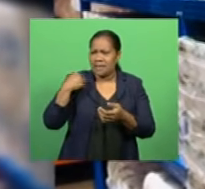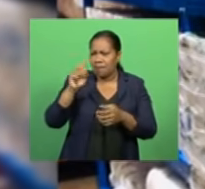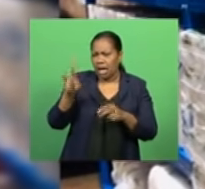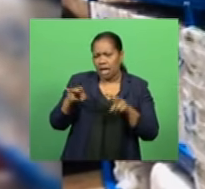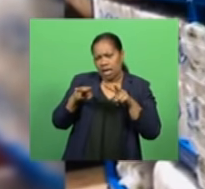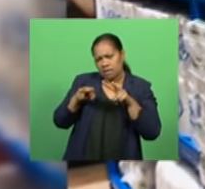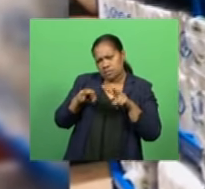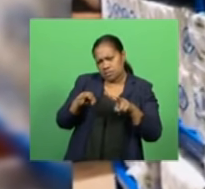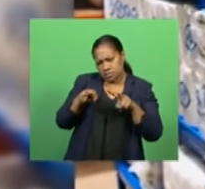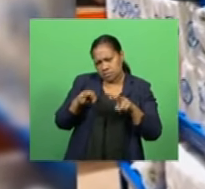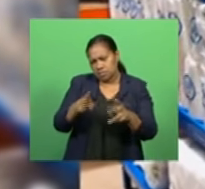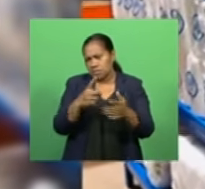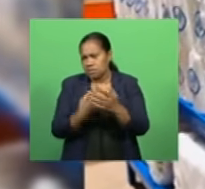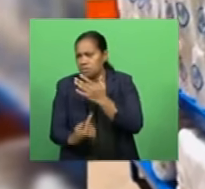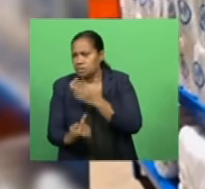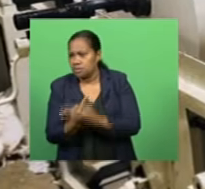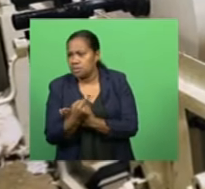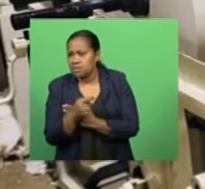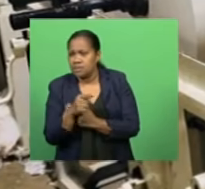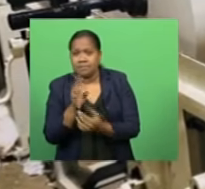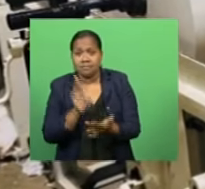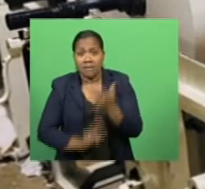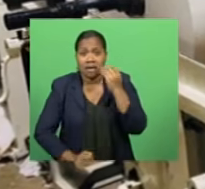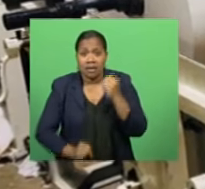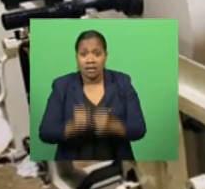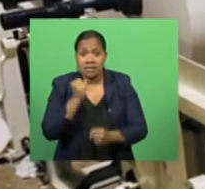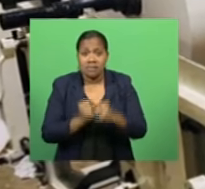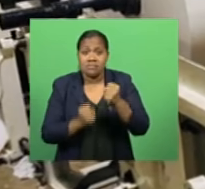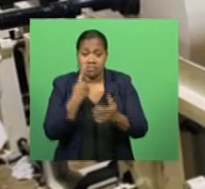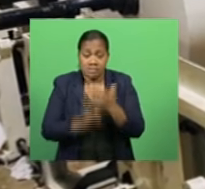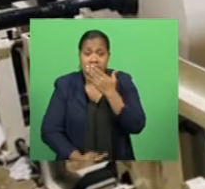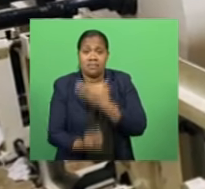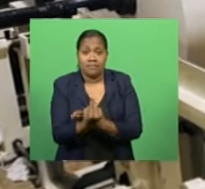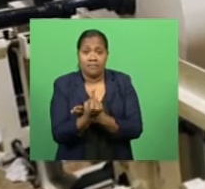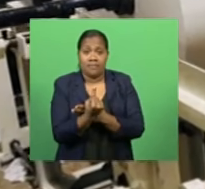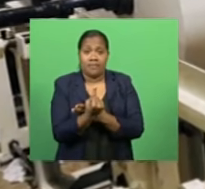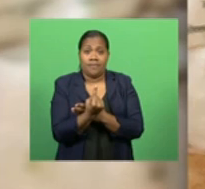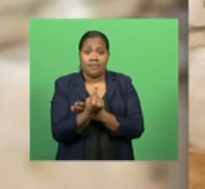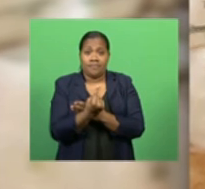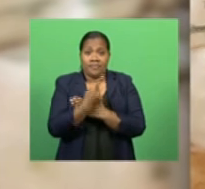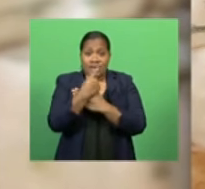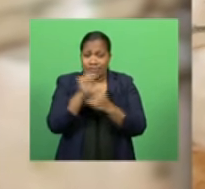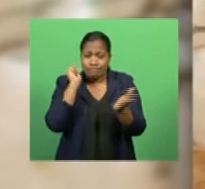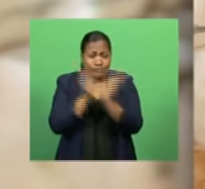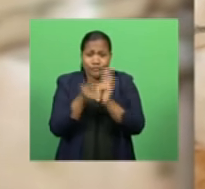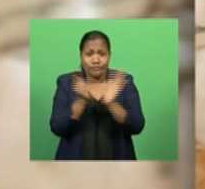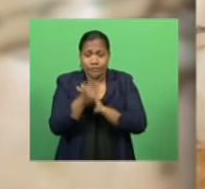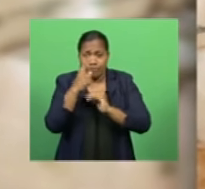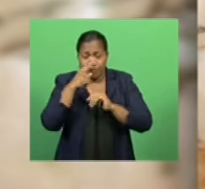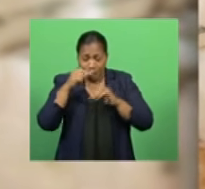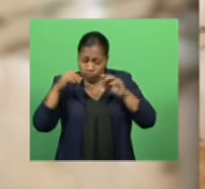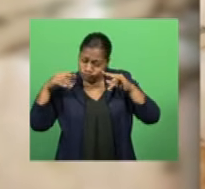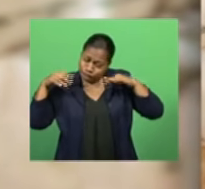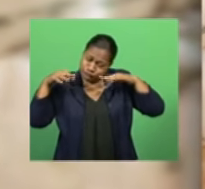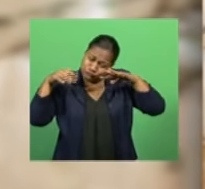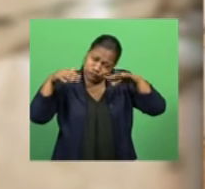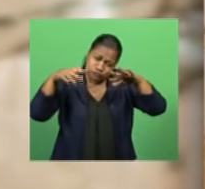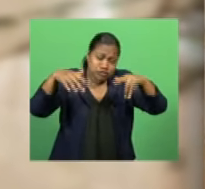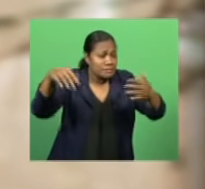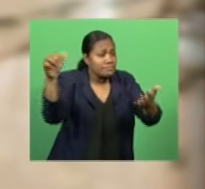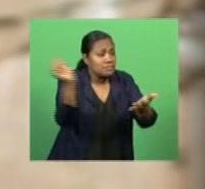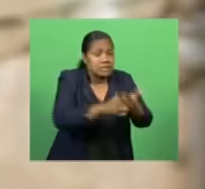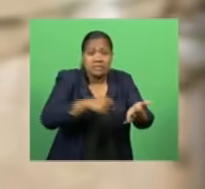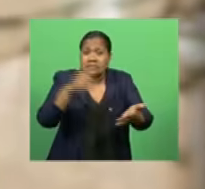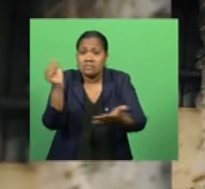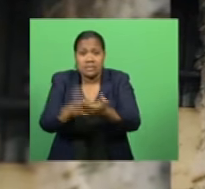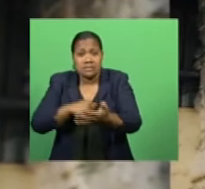sales in March when there was a rush to get, the people were stocking up